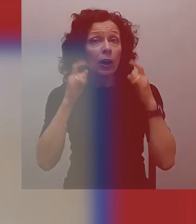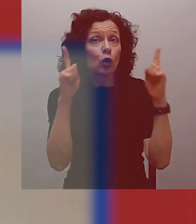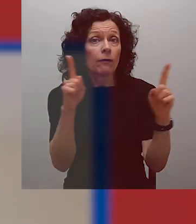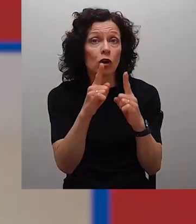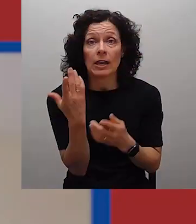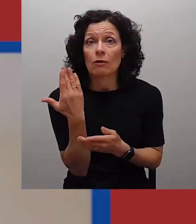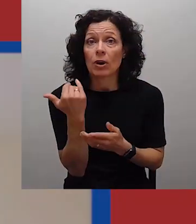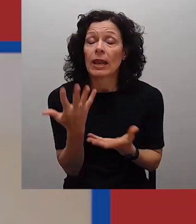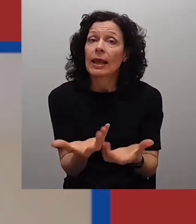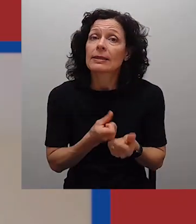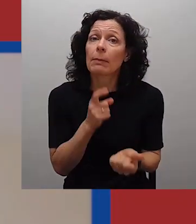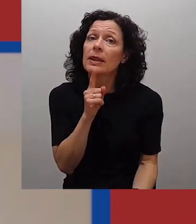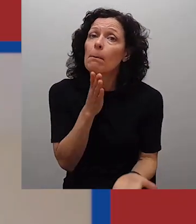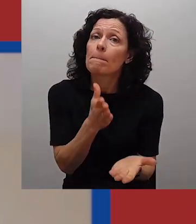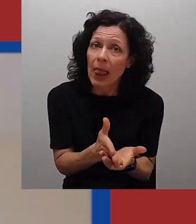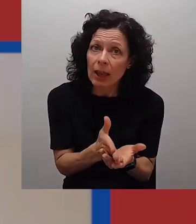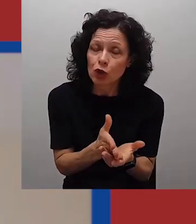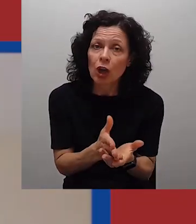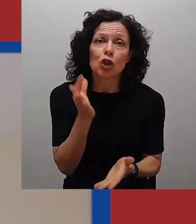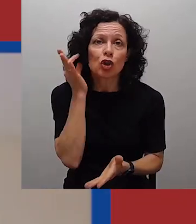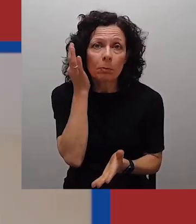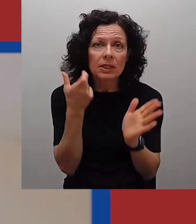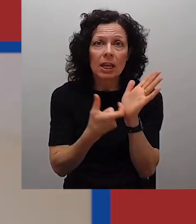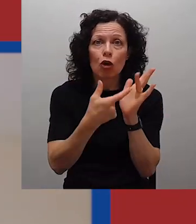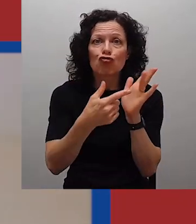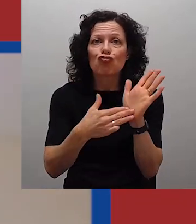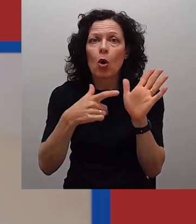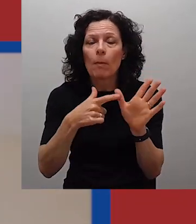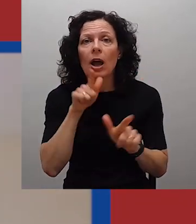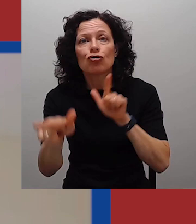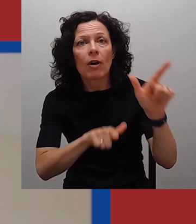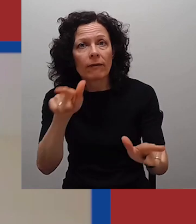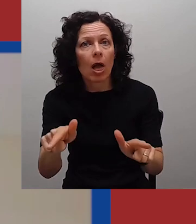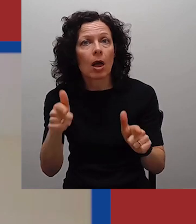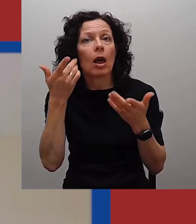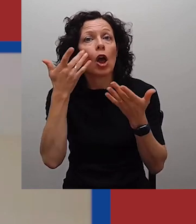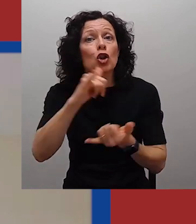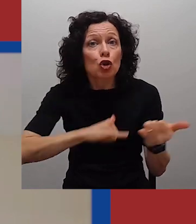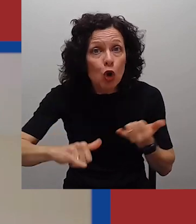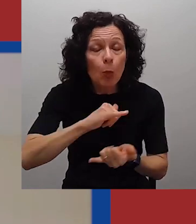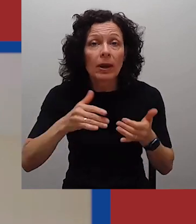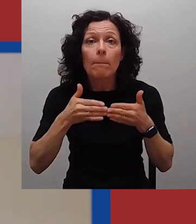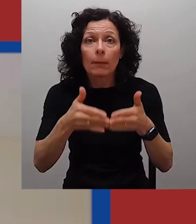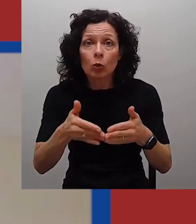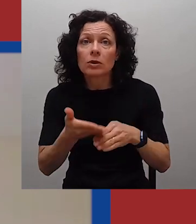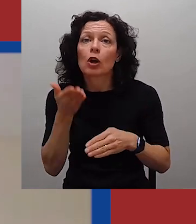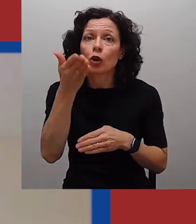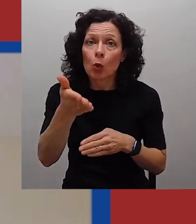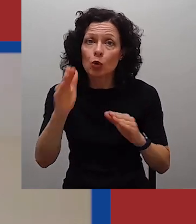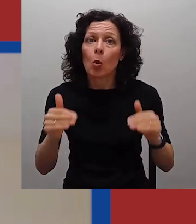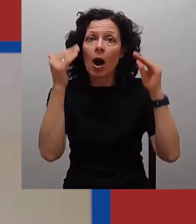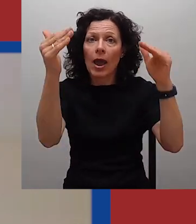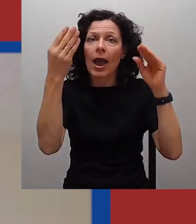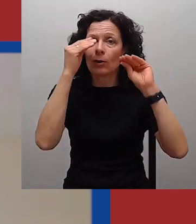my university has recently signed up to the Gypsy Roma Traveller, Showmen and Boaters in Higher Education